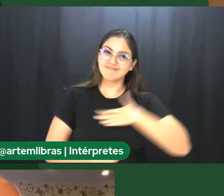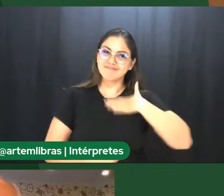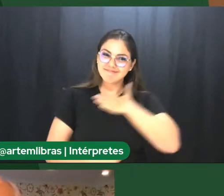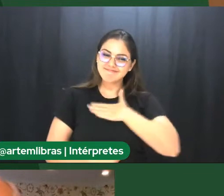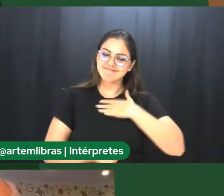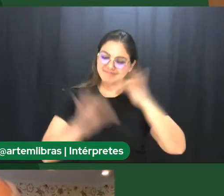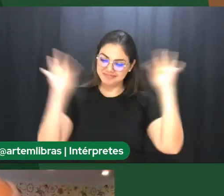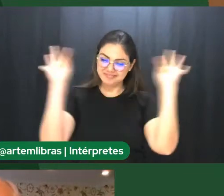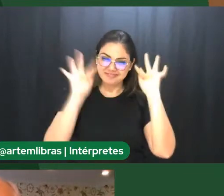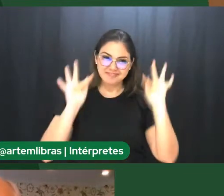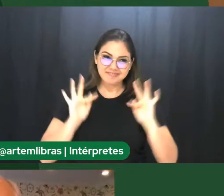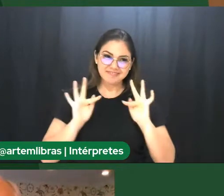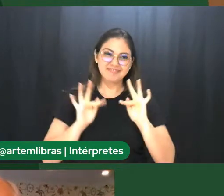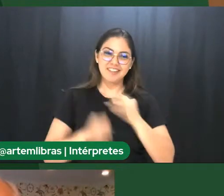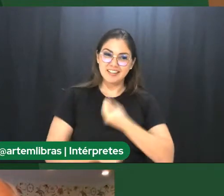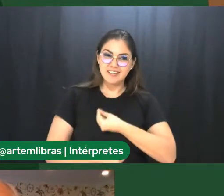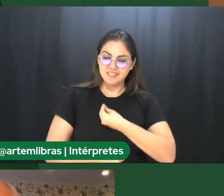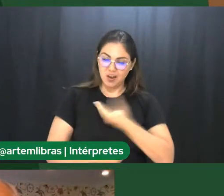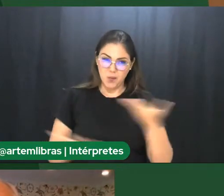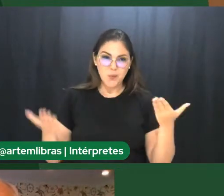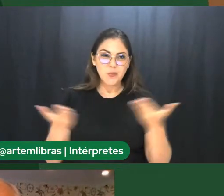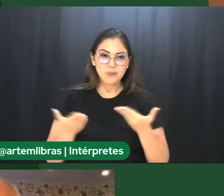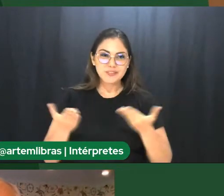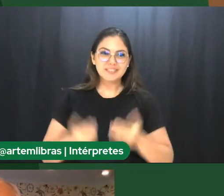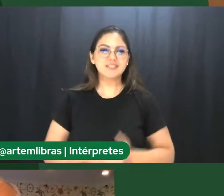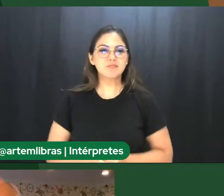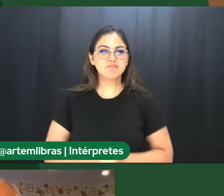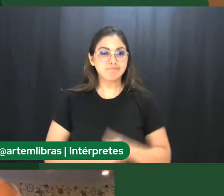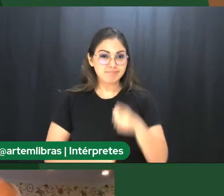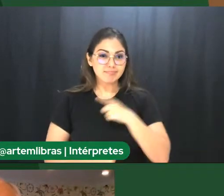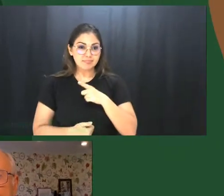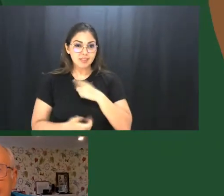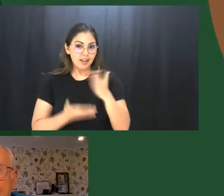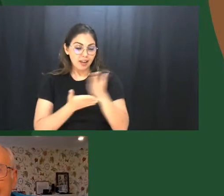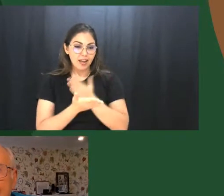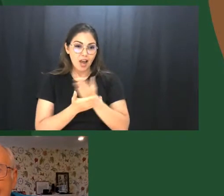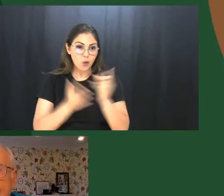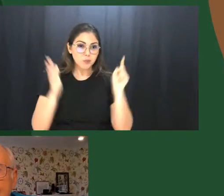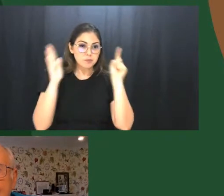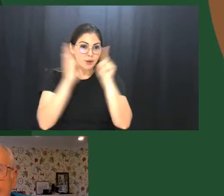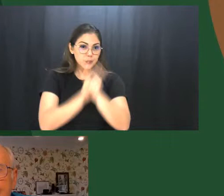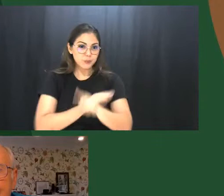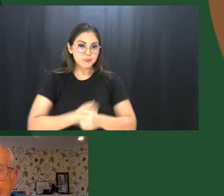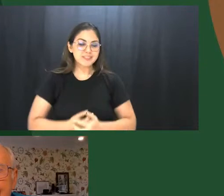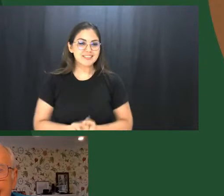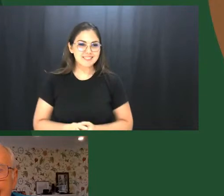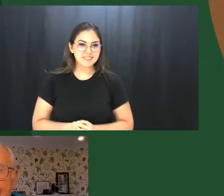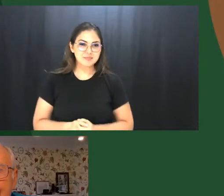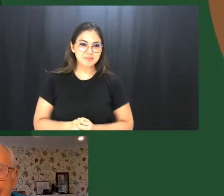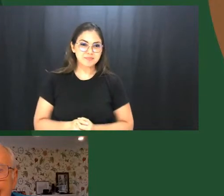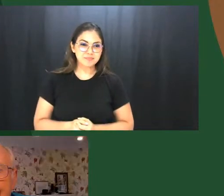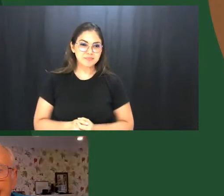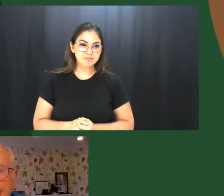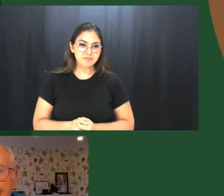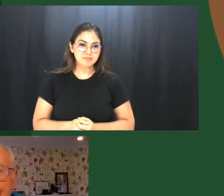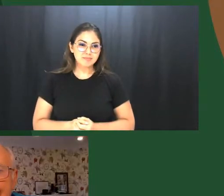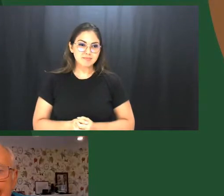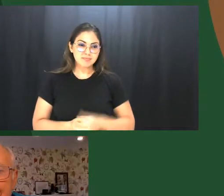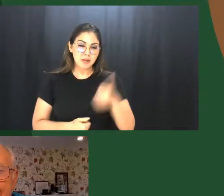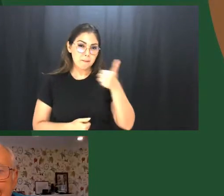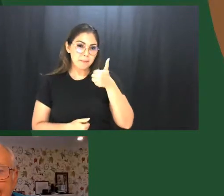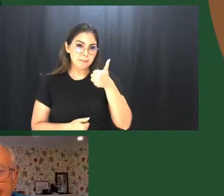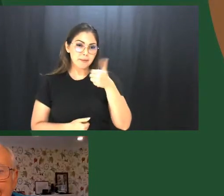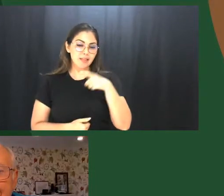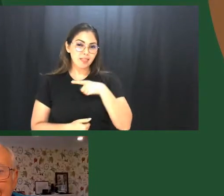today. We have some questions. First of all, I would like to comment about your